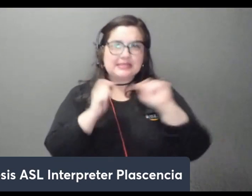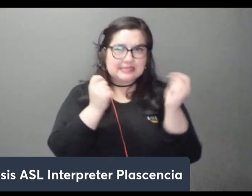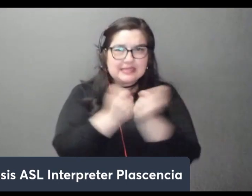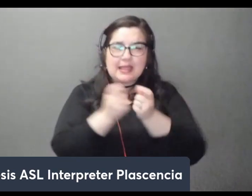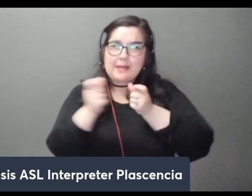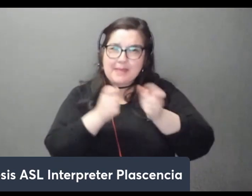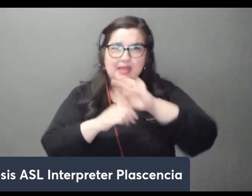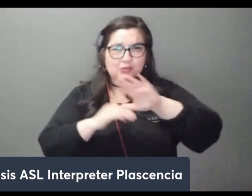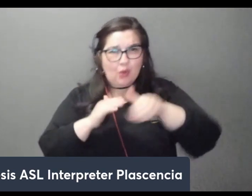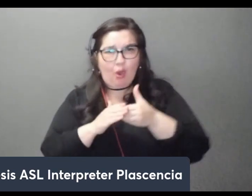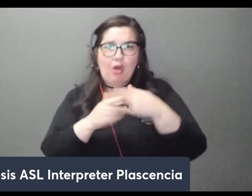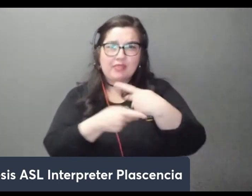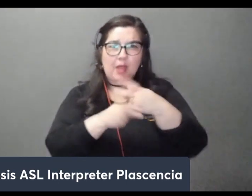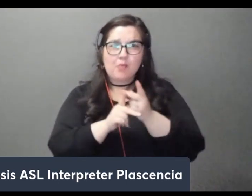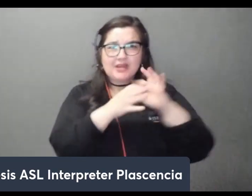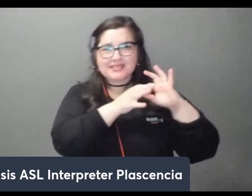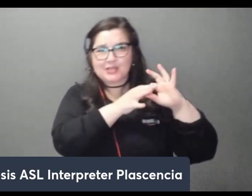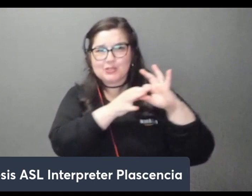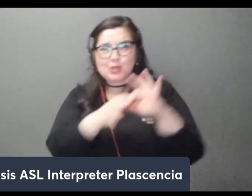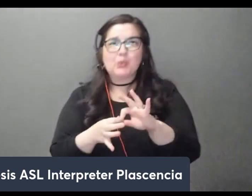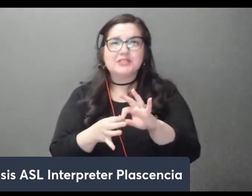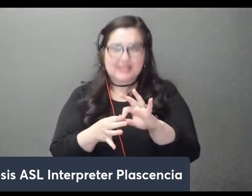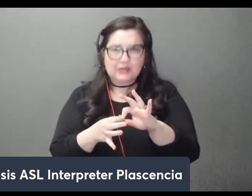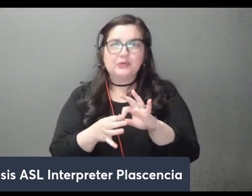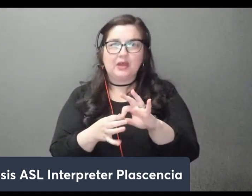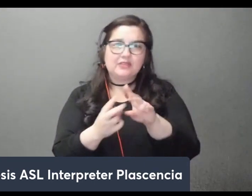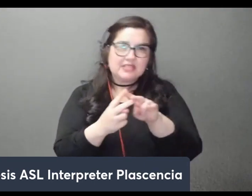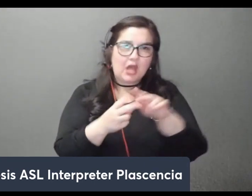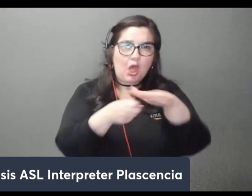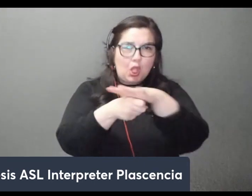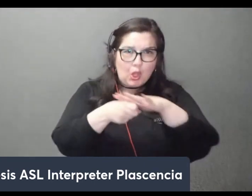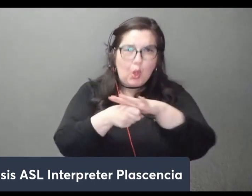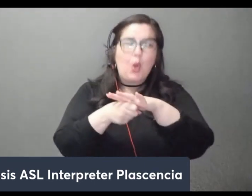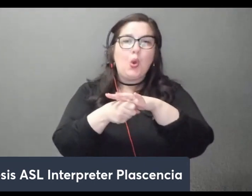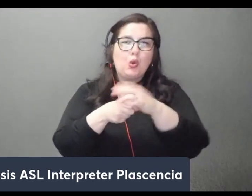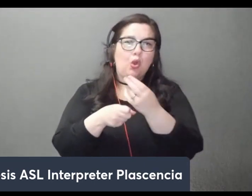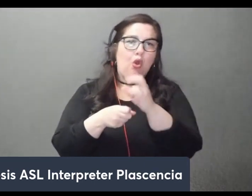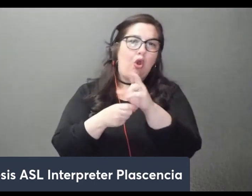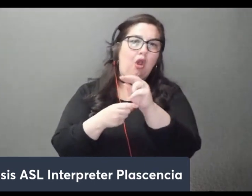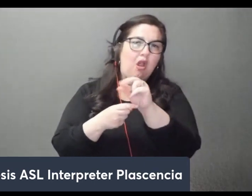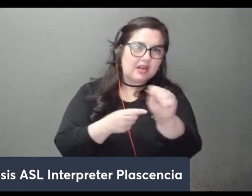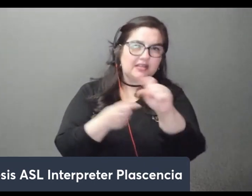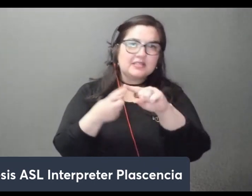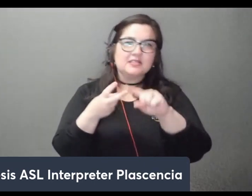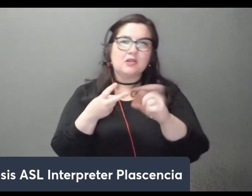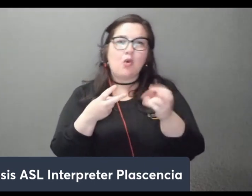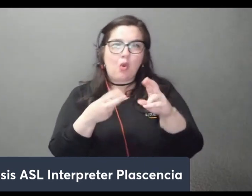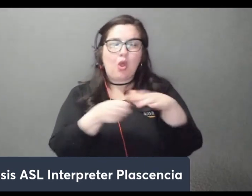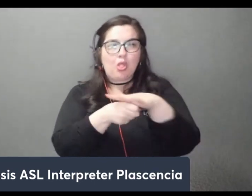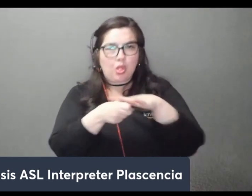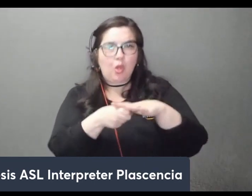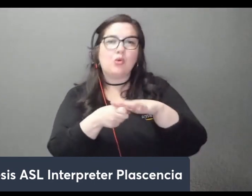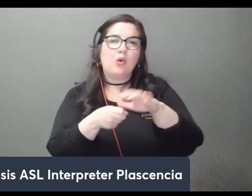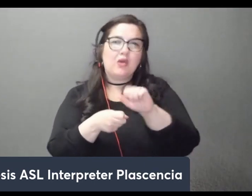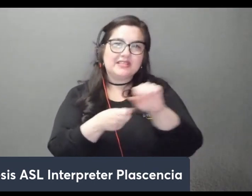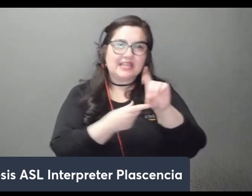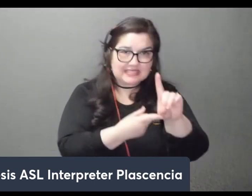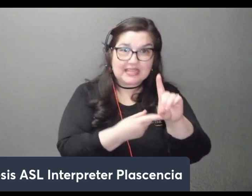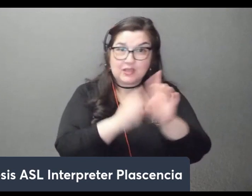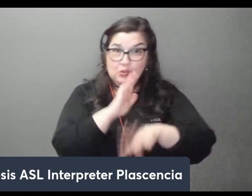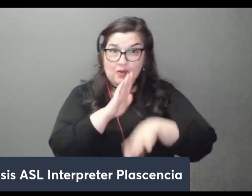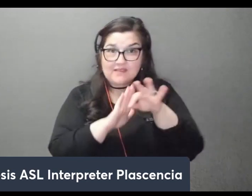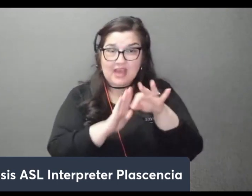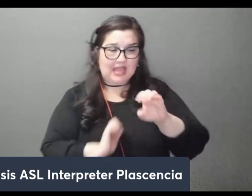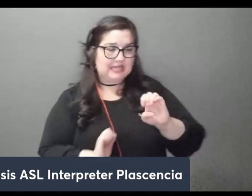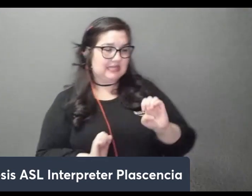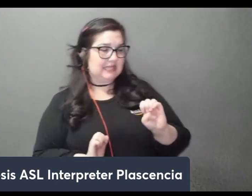products associated with either local hard disk or local SSDs. So if you find an EC2 product which